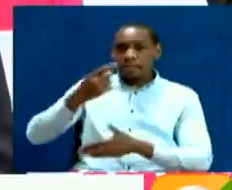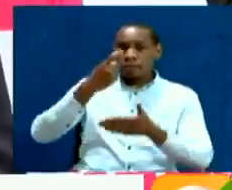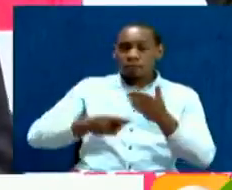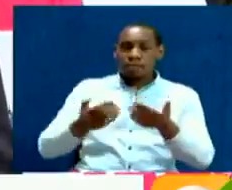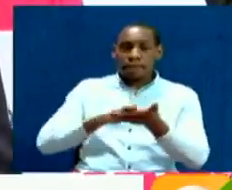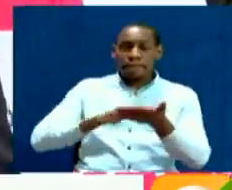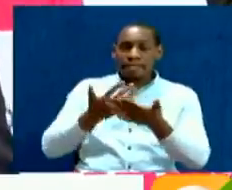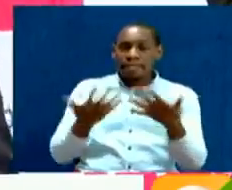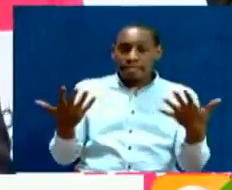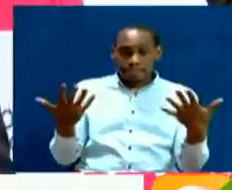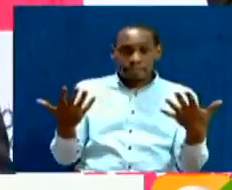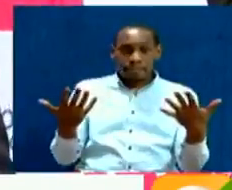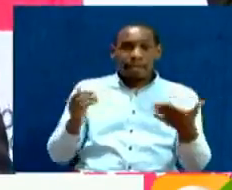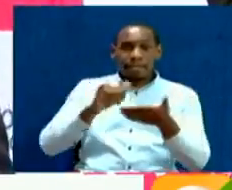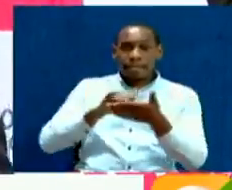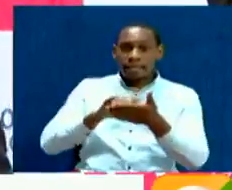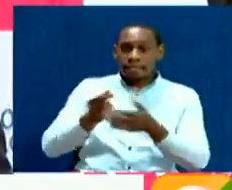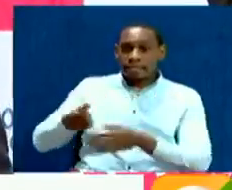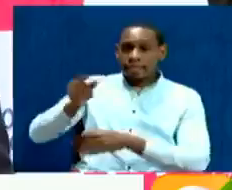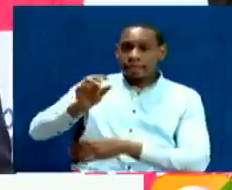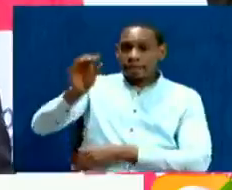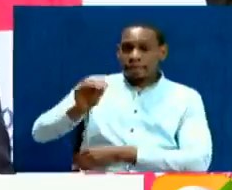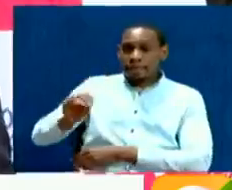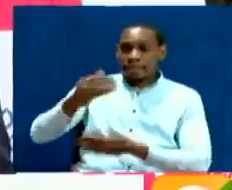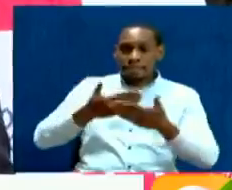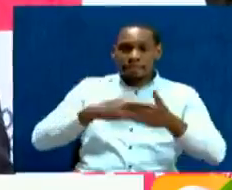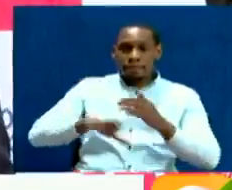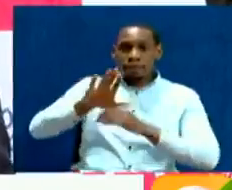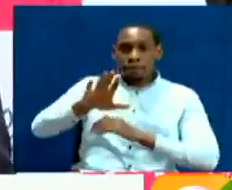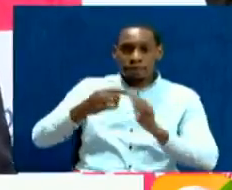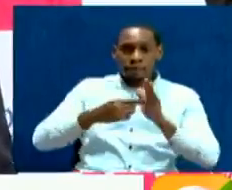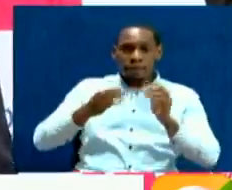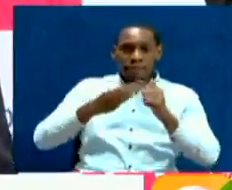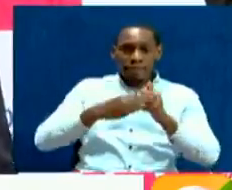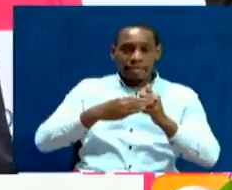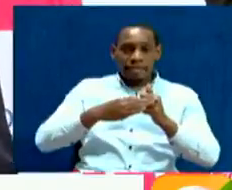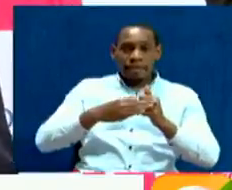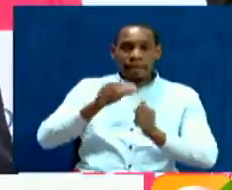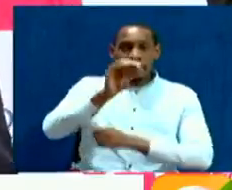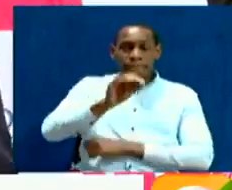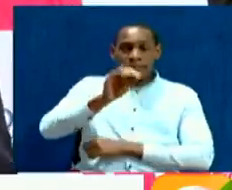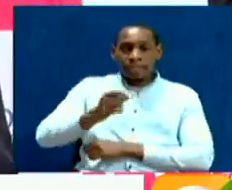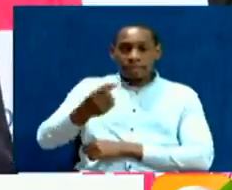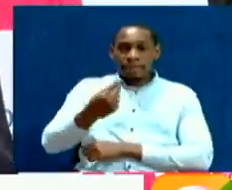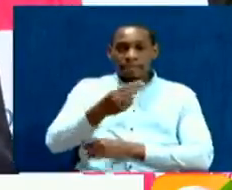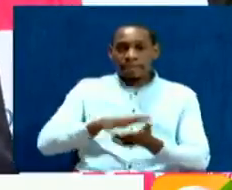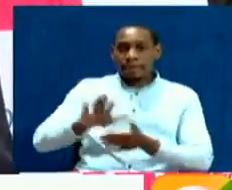cost of basic commodities, which has pushed inflation from 5.78 in February to